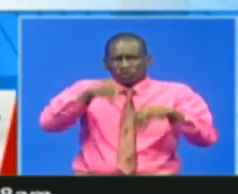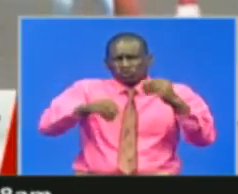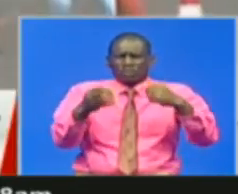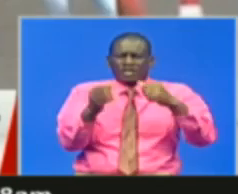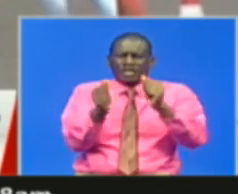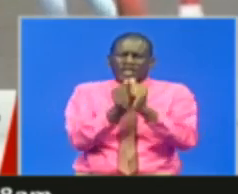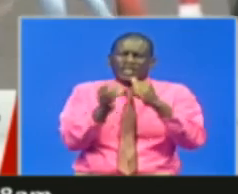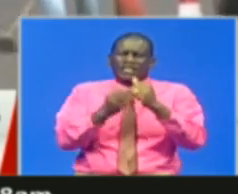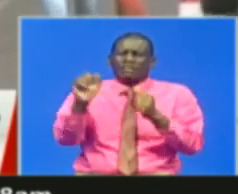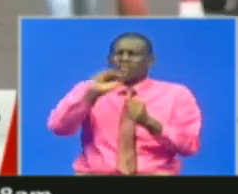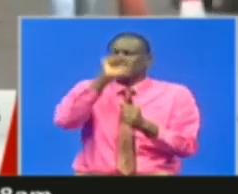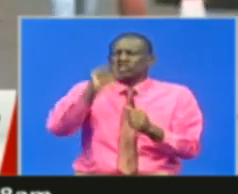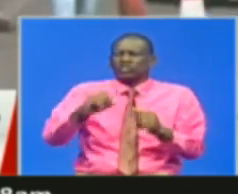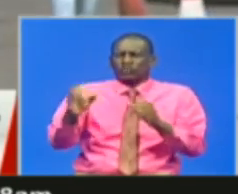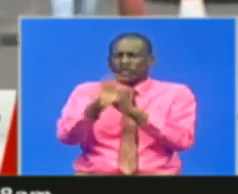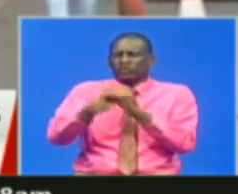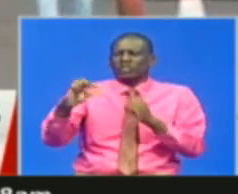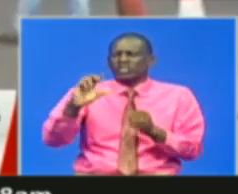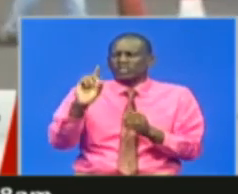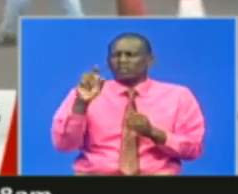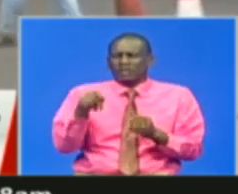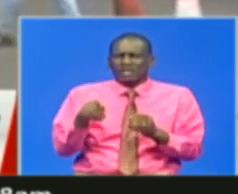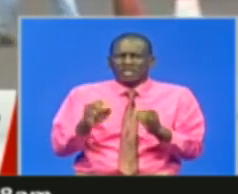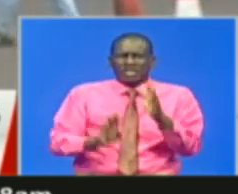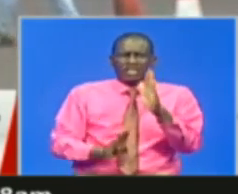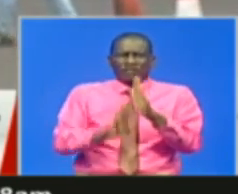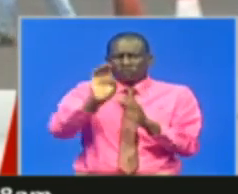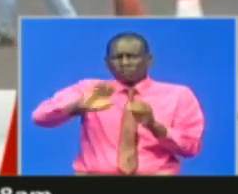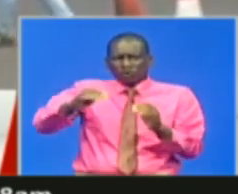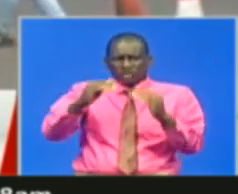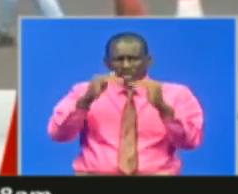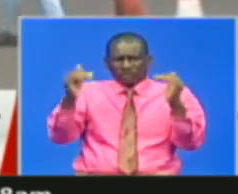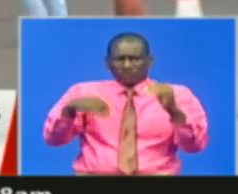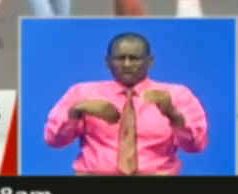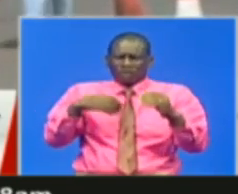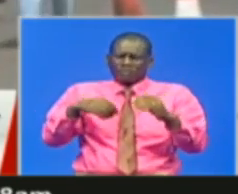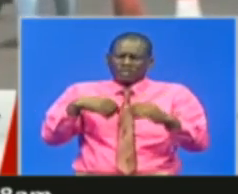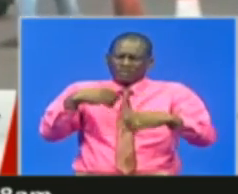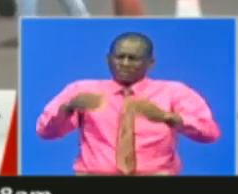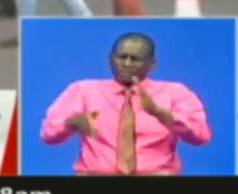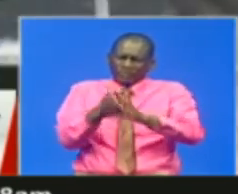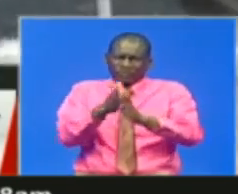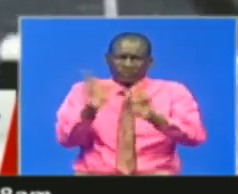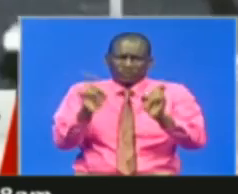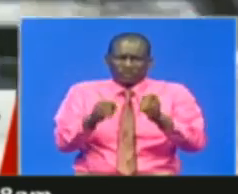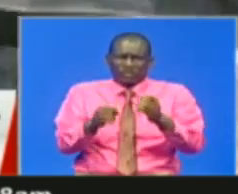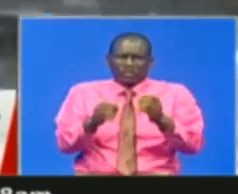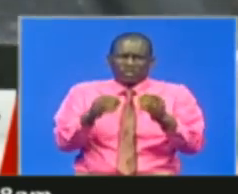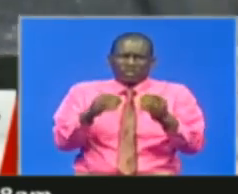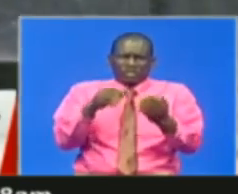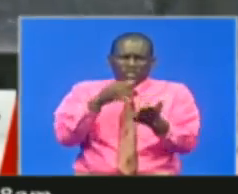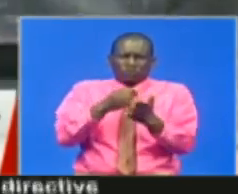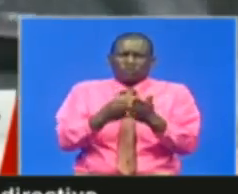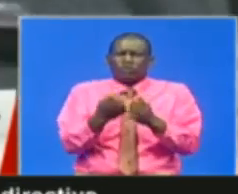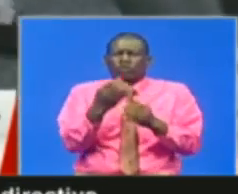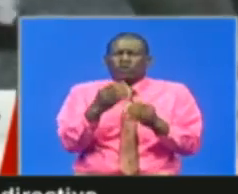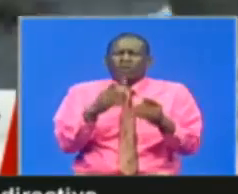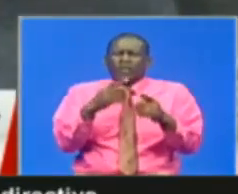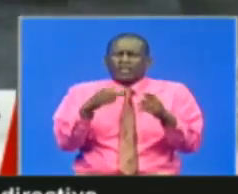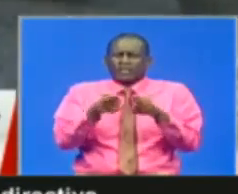GDP. Development at the county level has been moving at a snail's pace despite a 43% increase in allocations